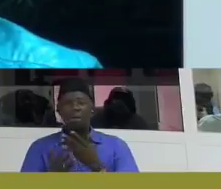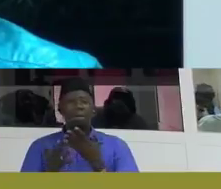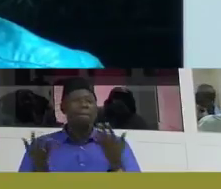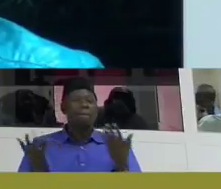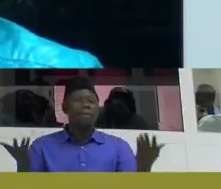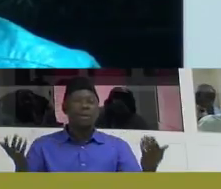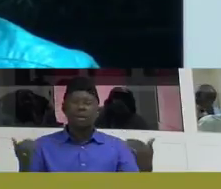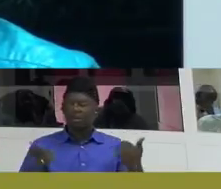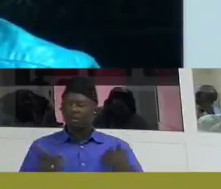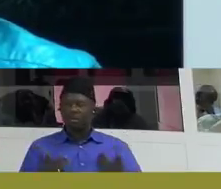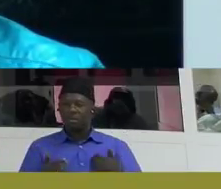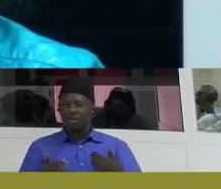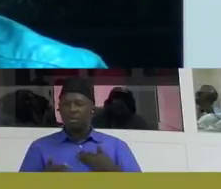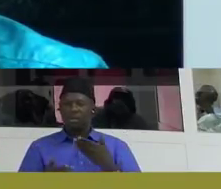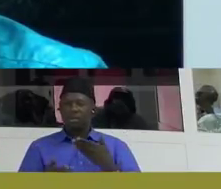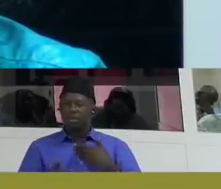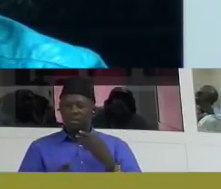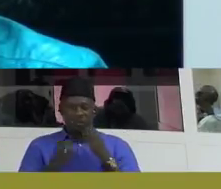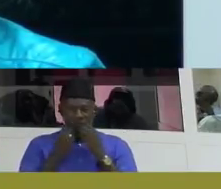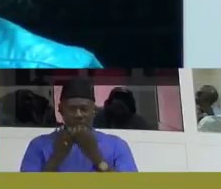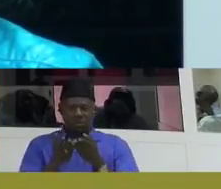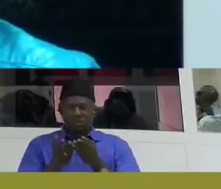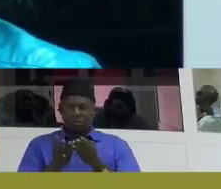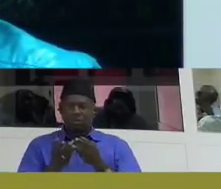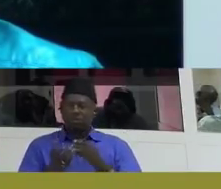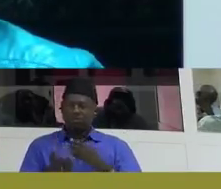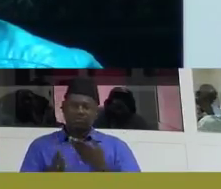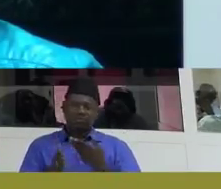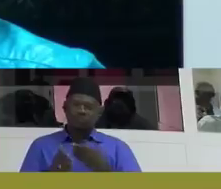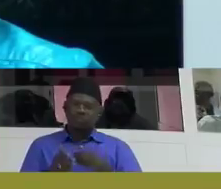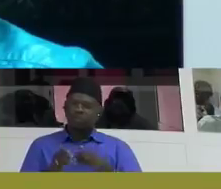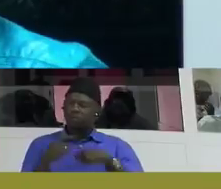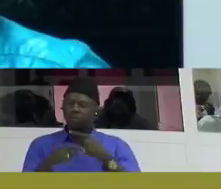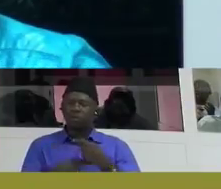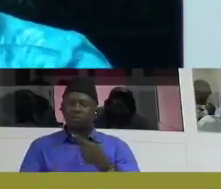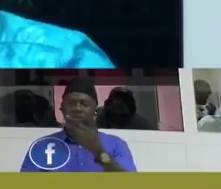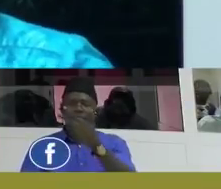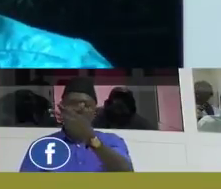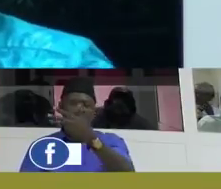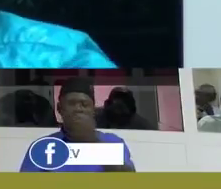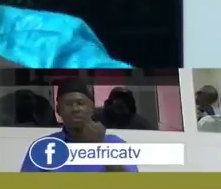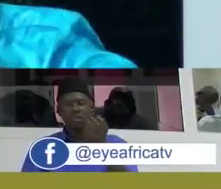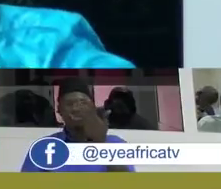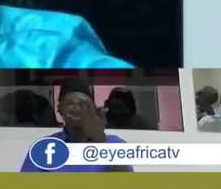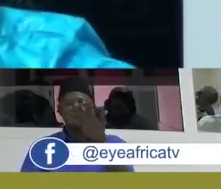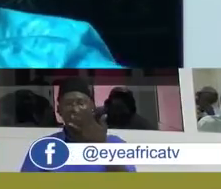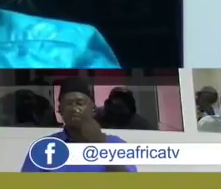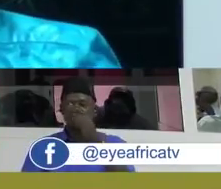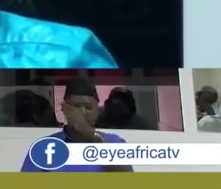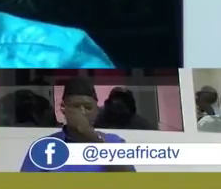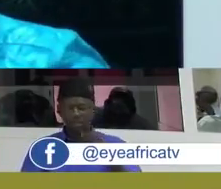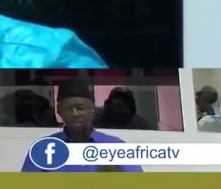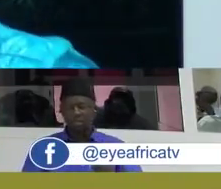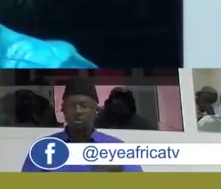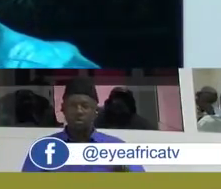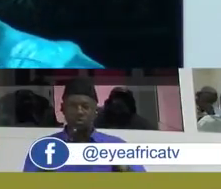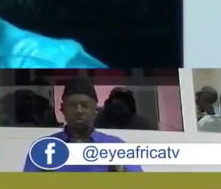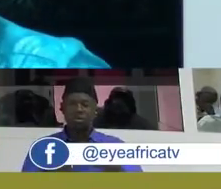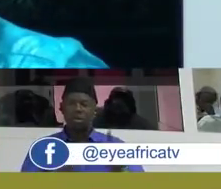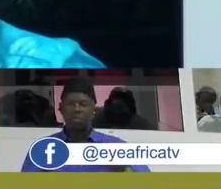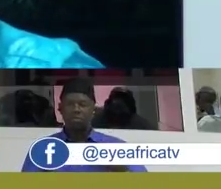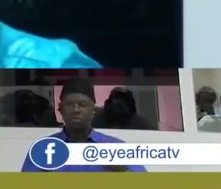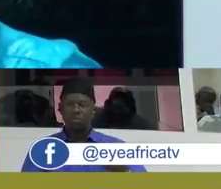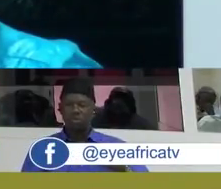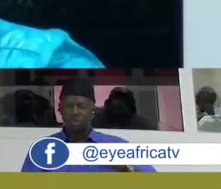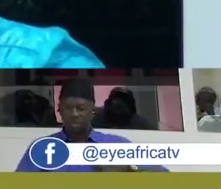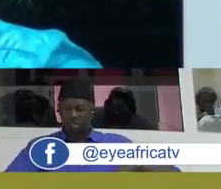most people, I dare say that in some instances 95% of the people around that community would